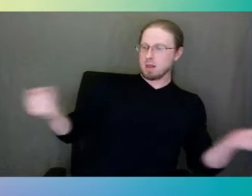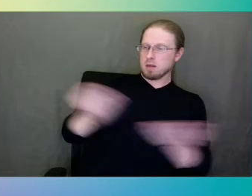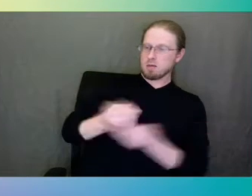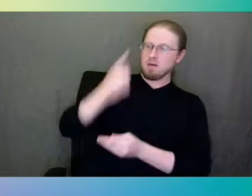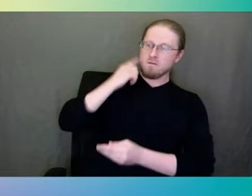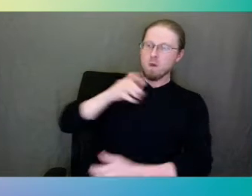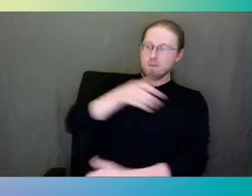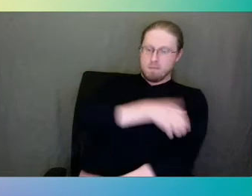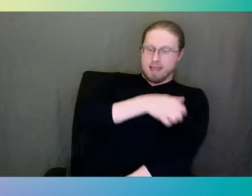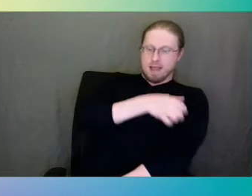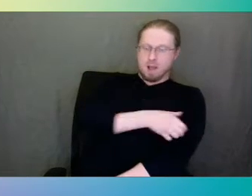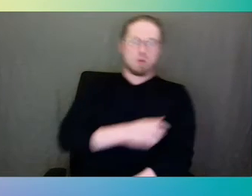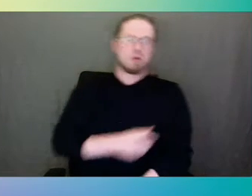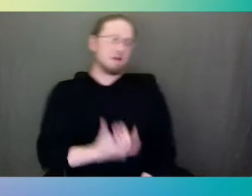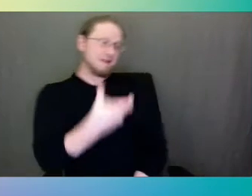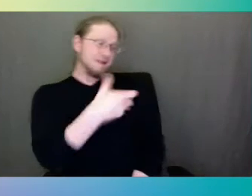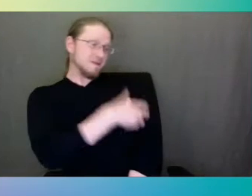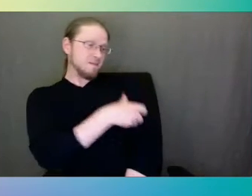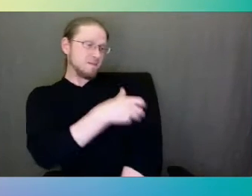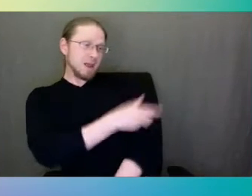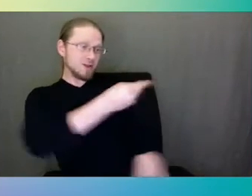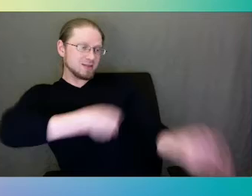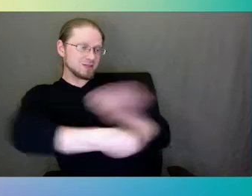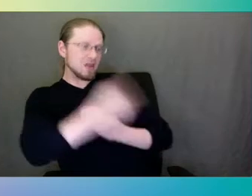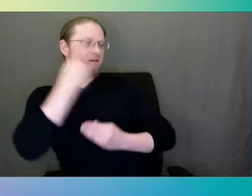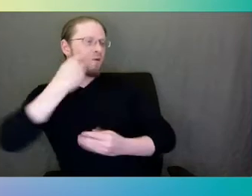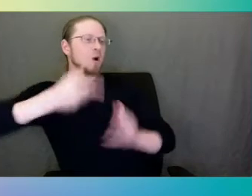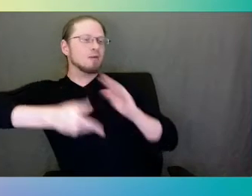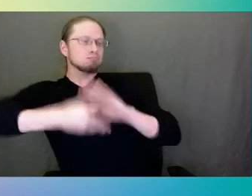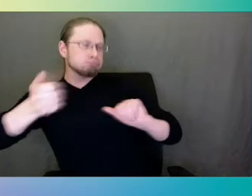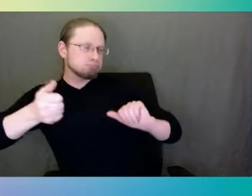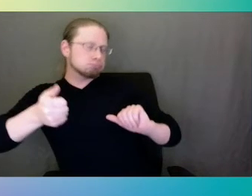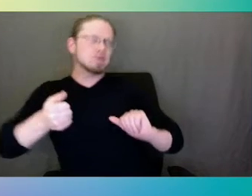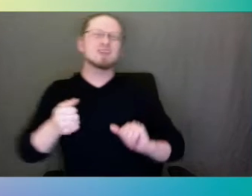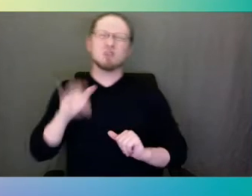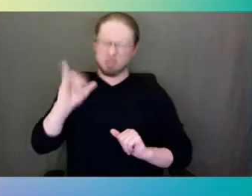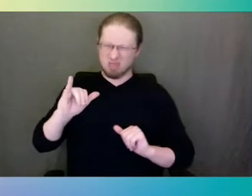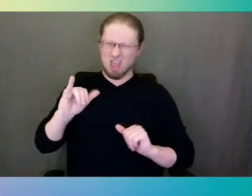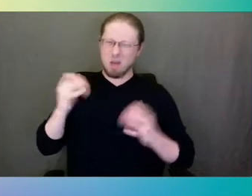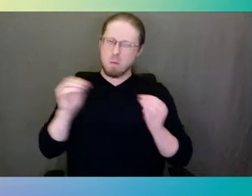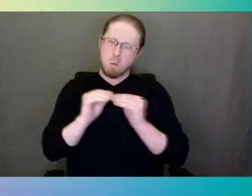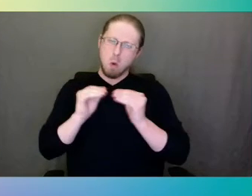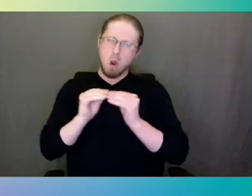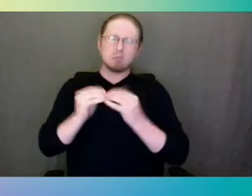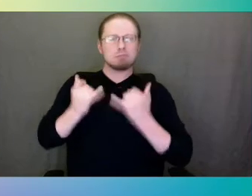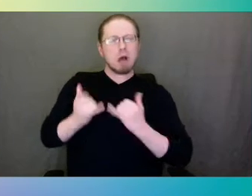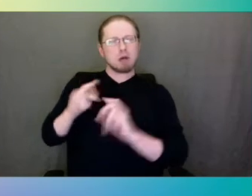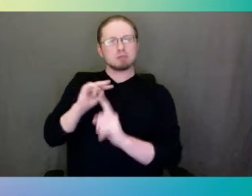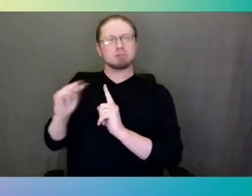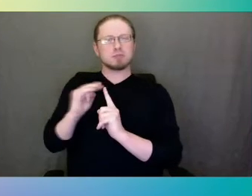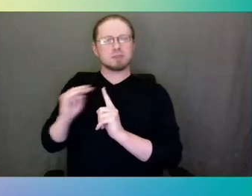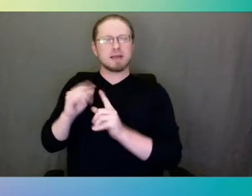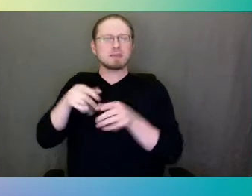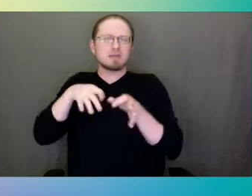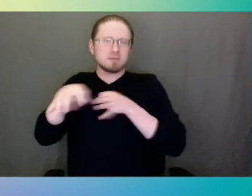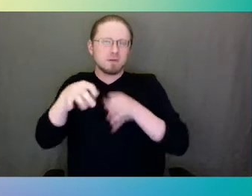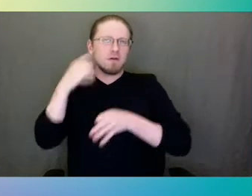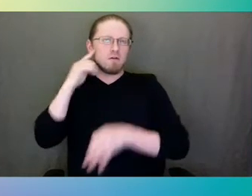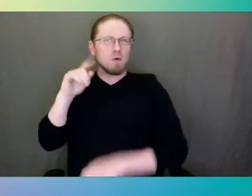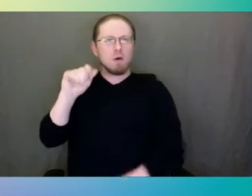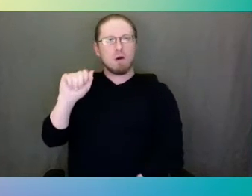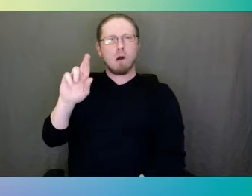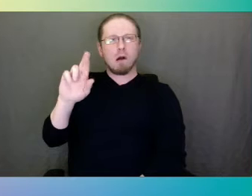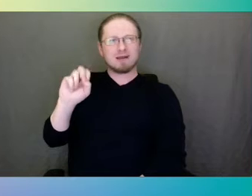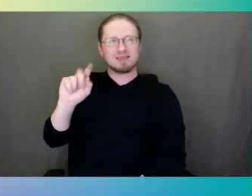can be kind of a modern use of arsenokoitai. So in the ancient world, obviously we have pederasty, which kind of did the same